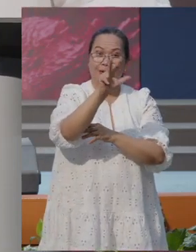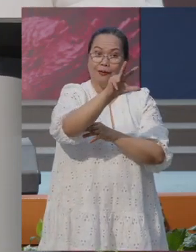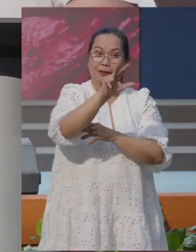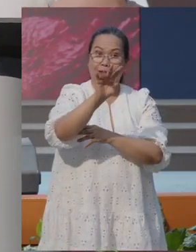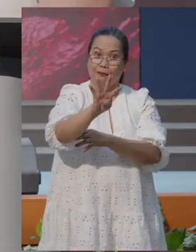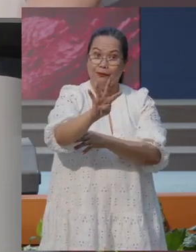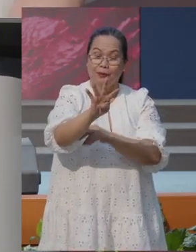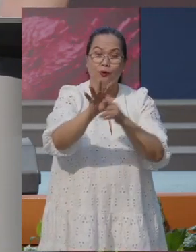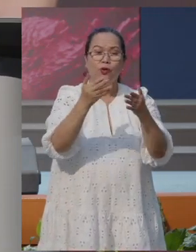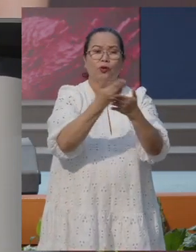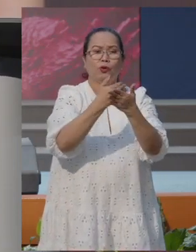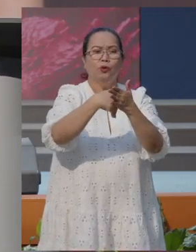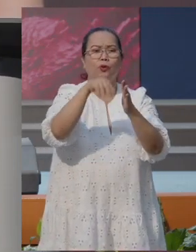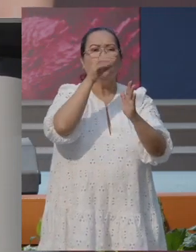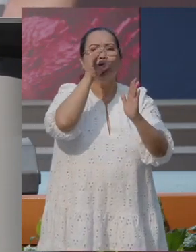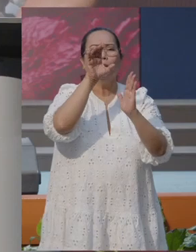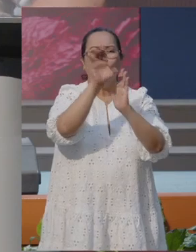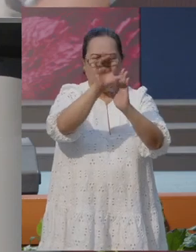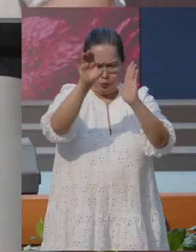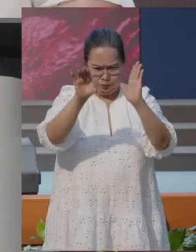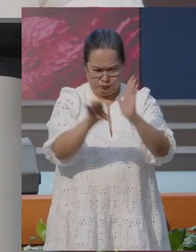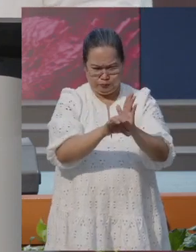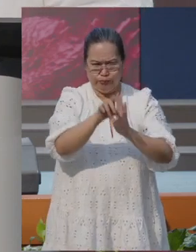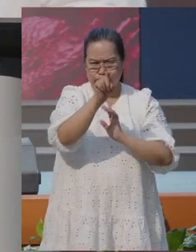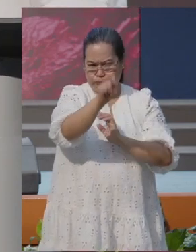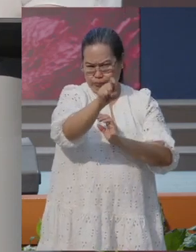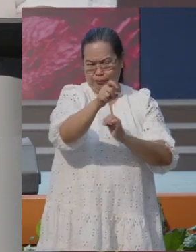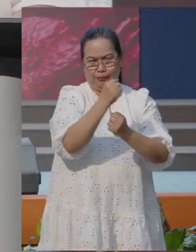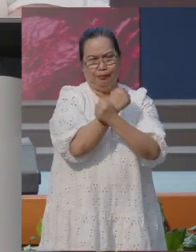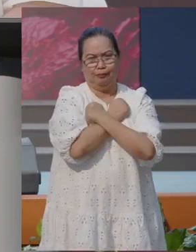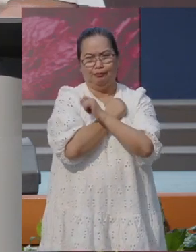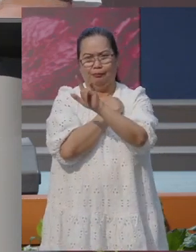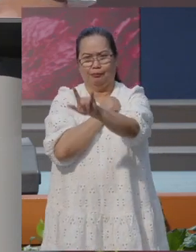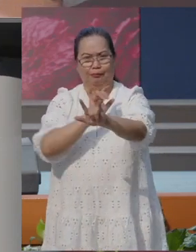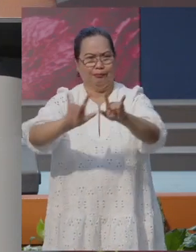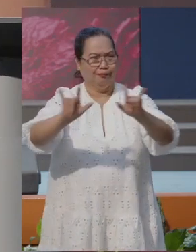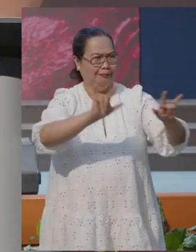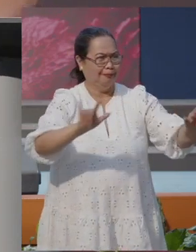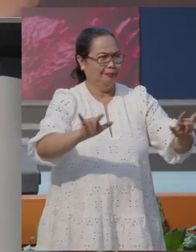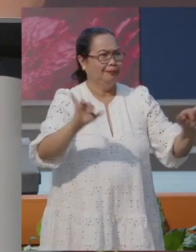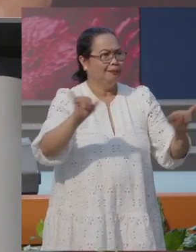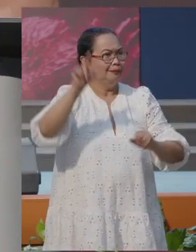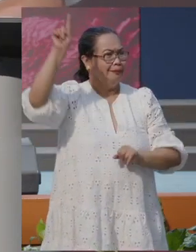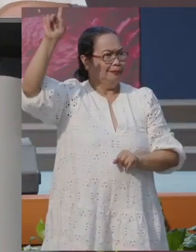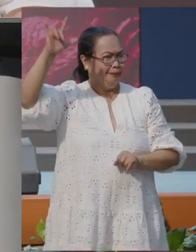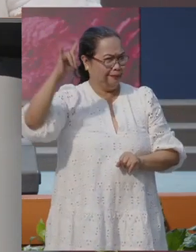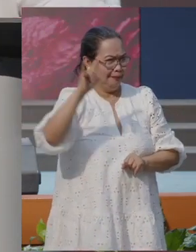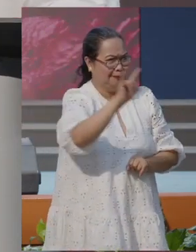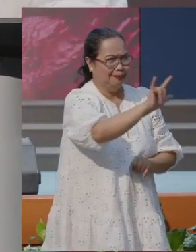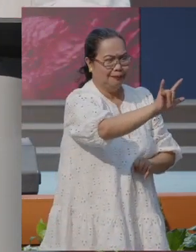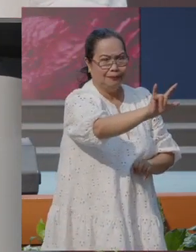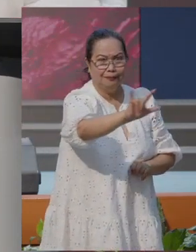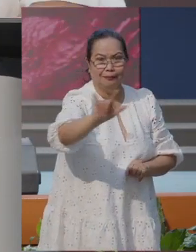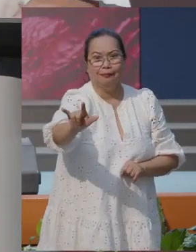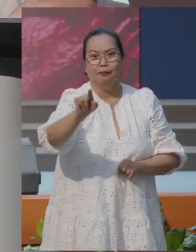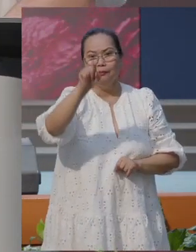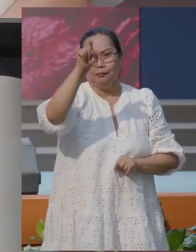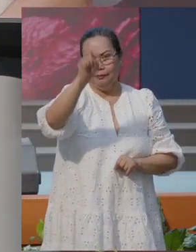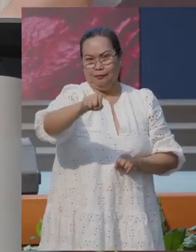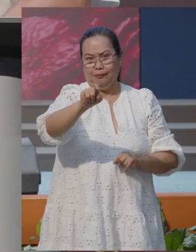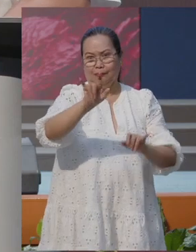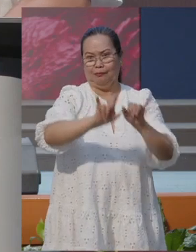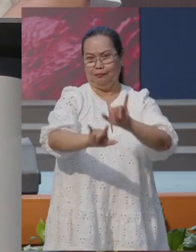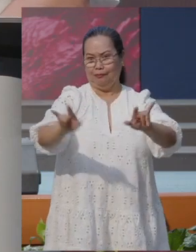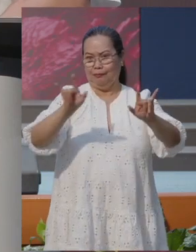new commandment I give to you, that you love one another. Just as I have loved you, you also are to love one